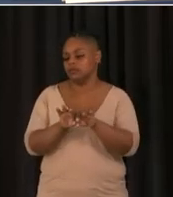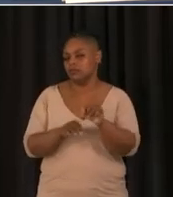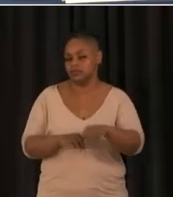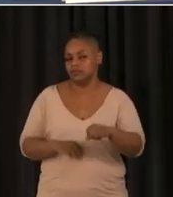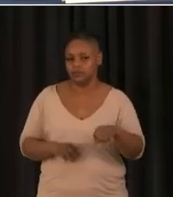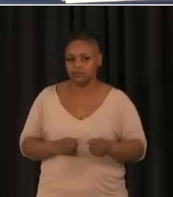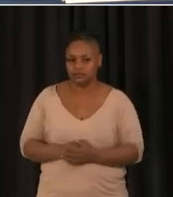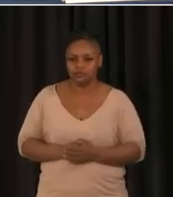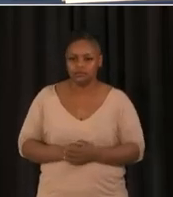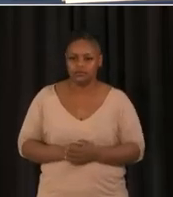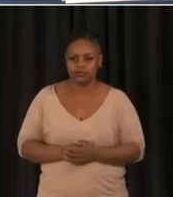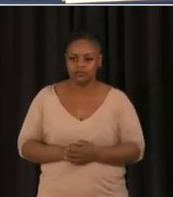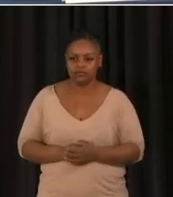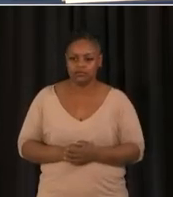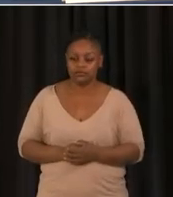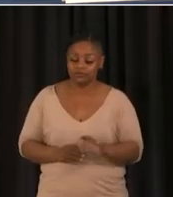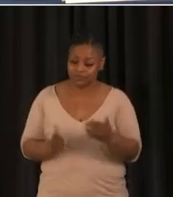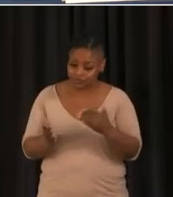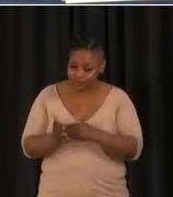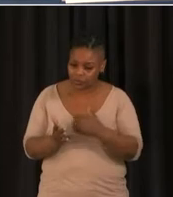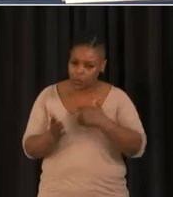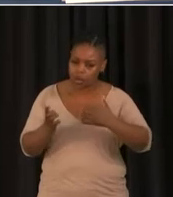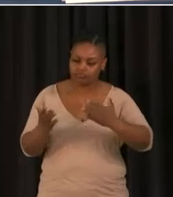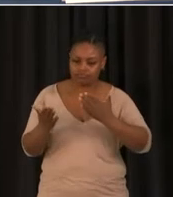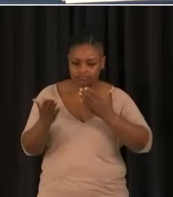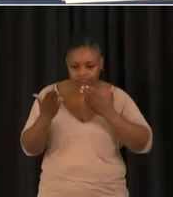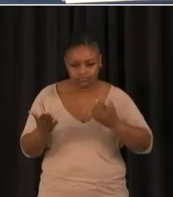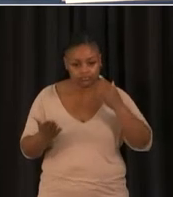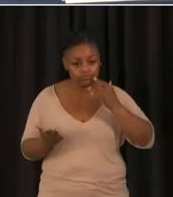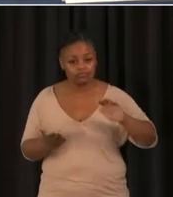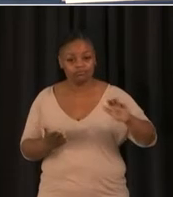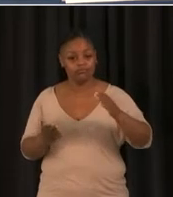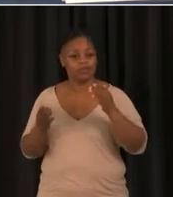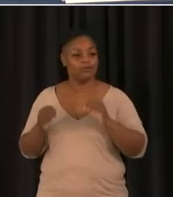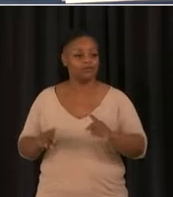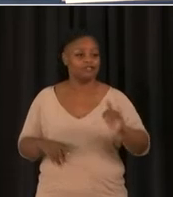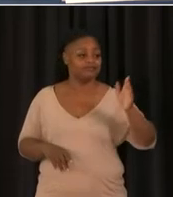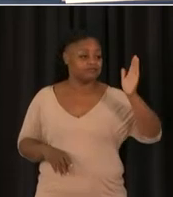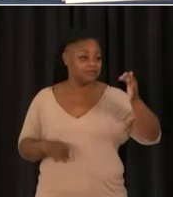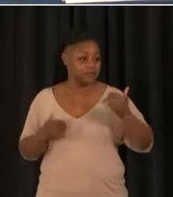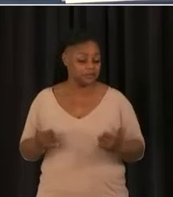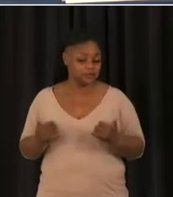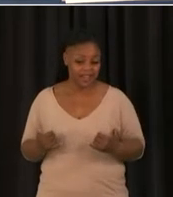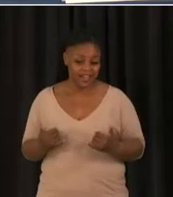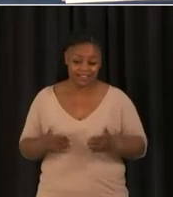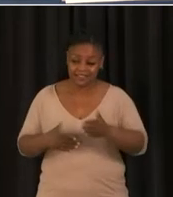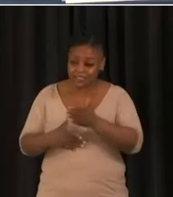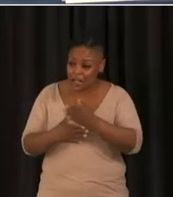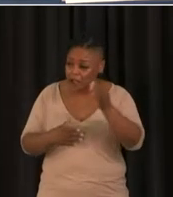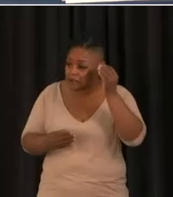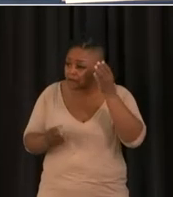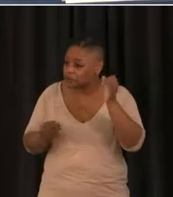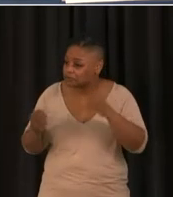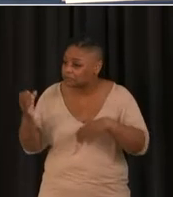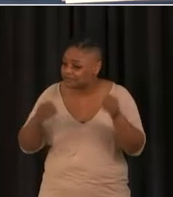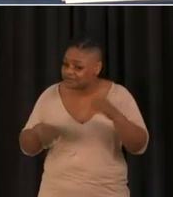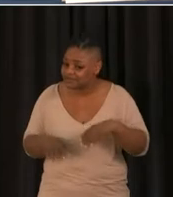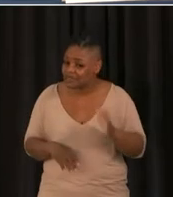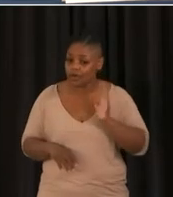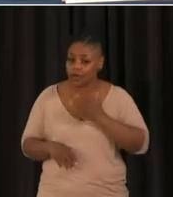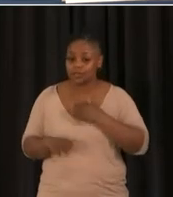taken internally to address this through a newly established initiative that focuses on diversity training,